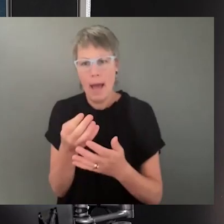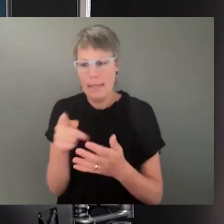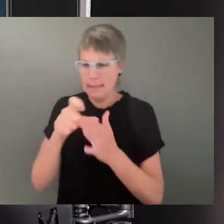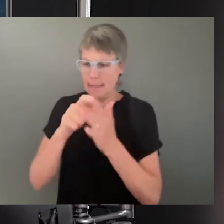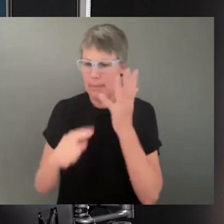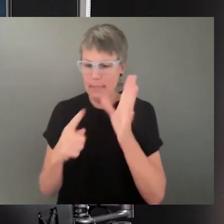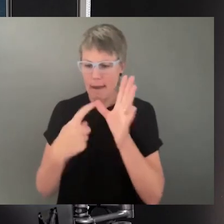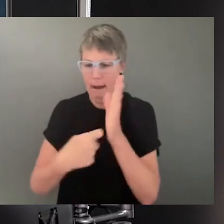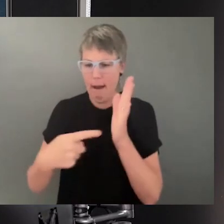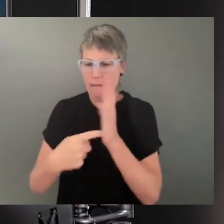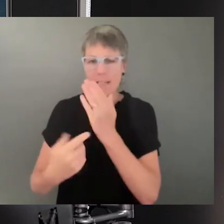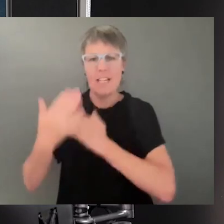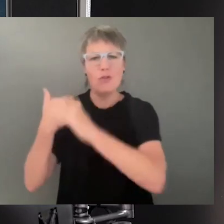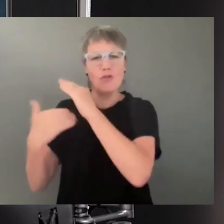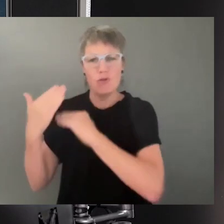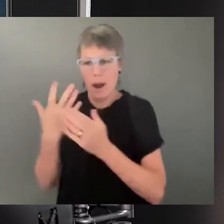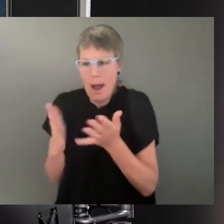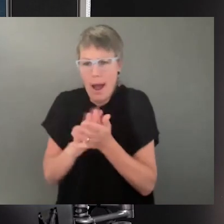put Disability Arts History